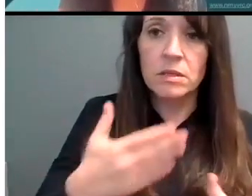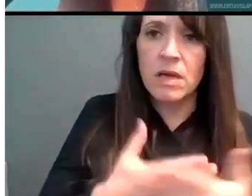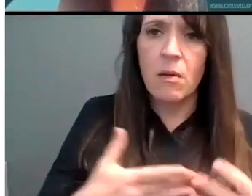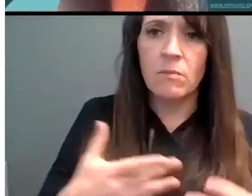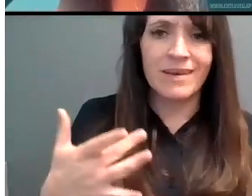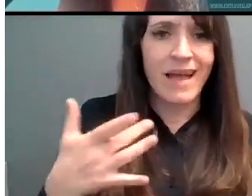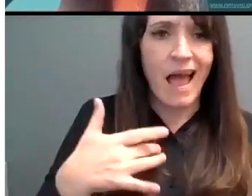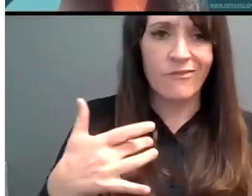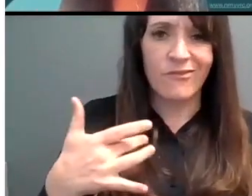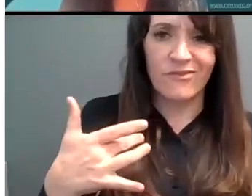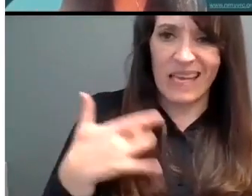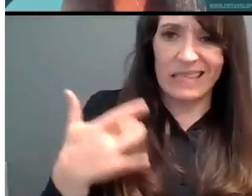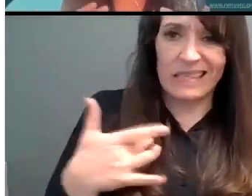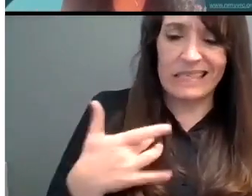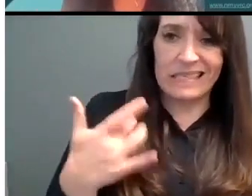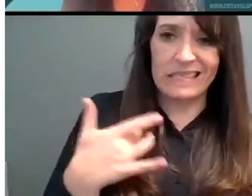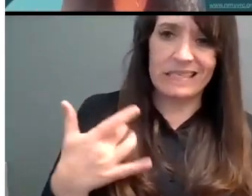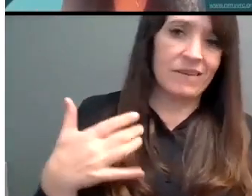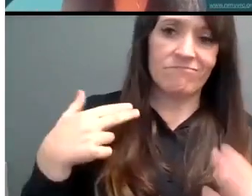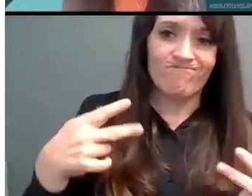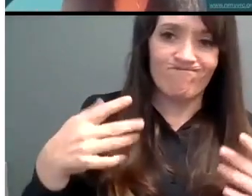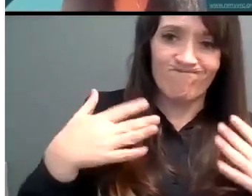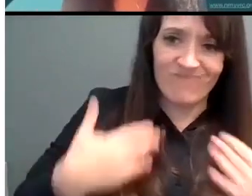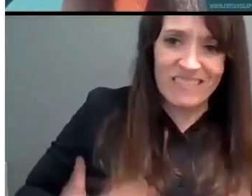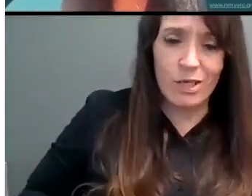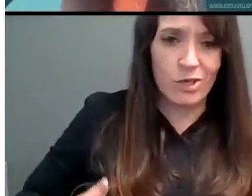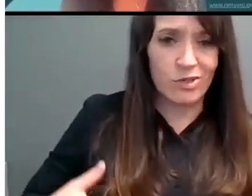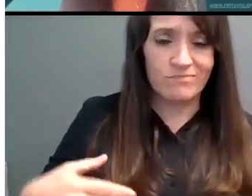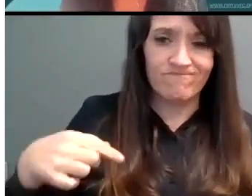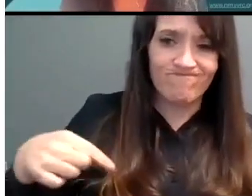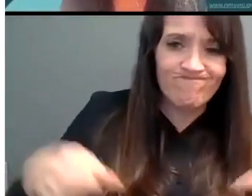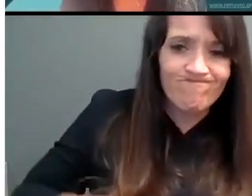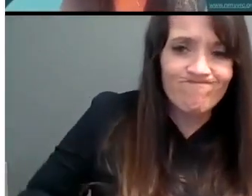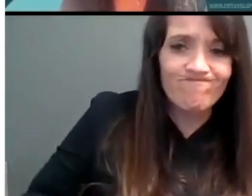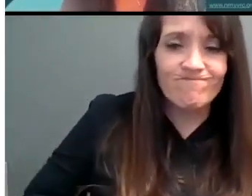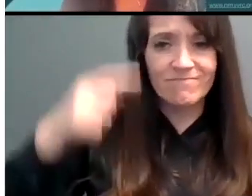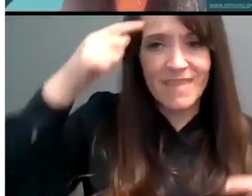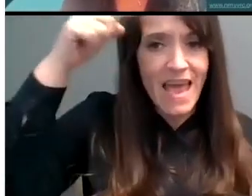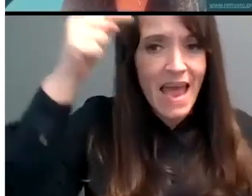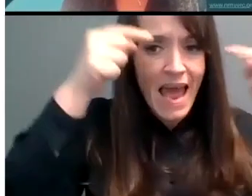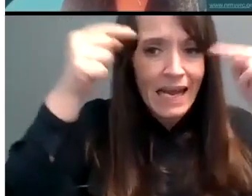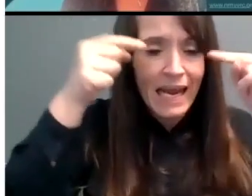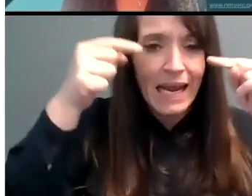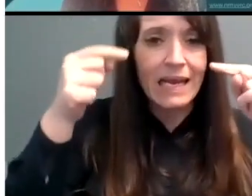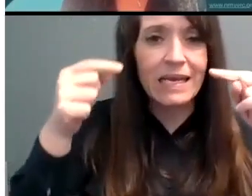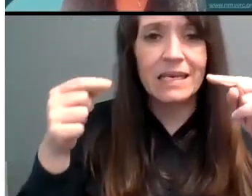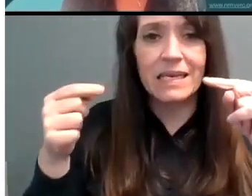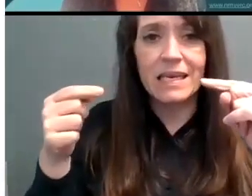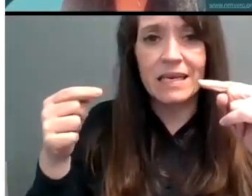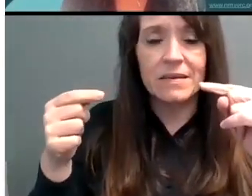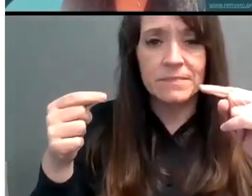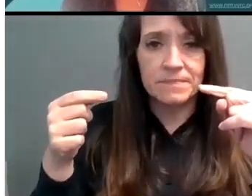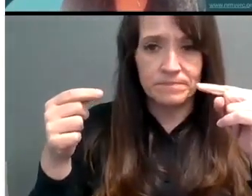physiological symptoms of trauma, like headaches or stomach aches. And